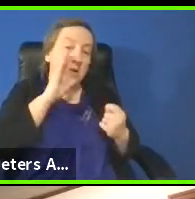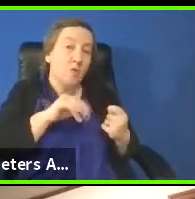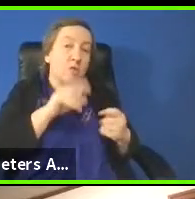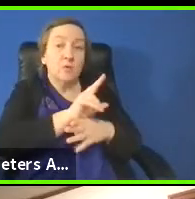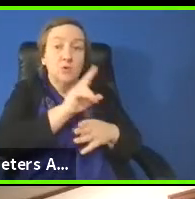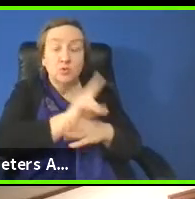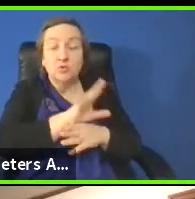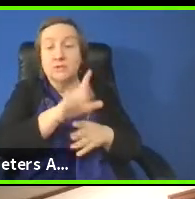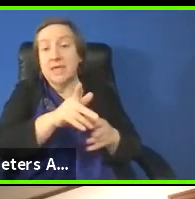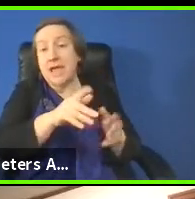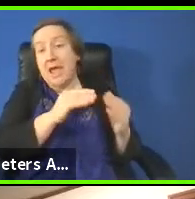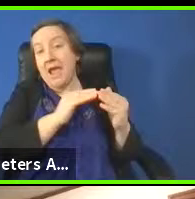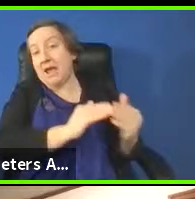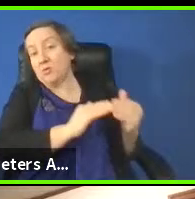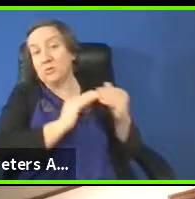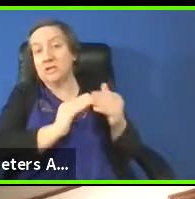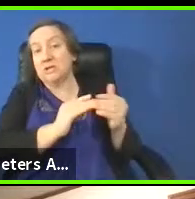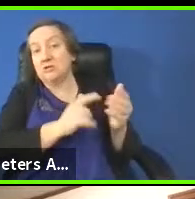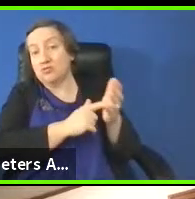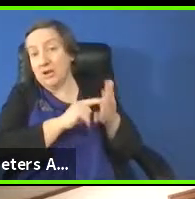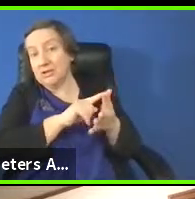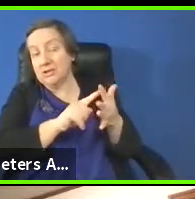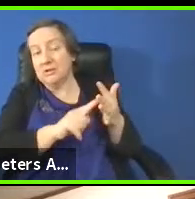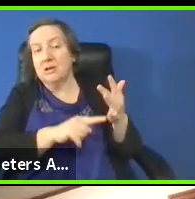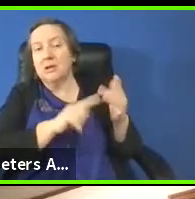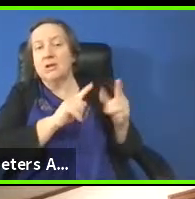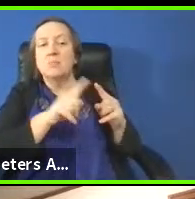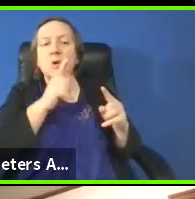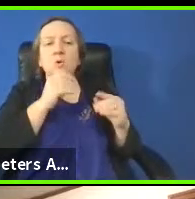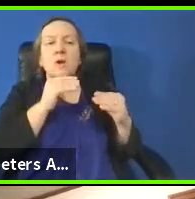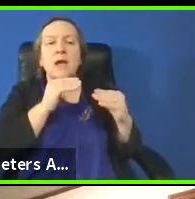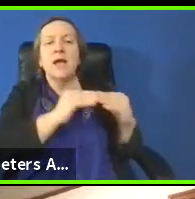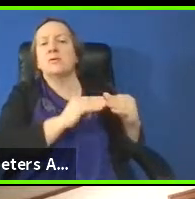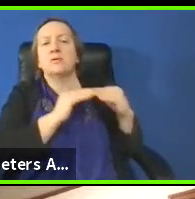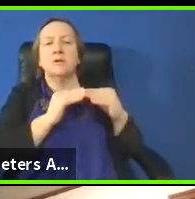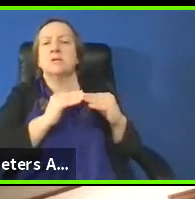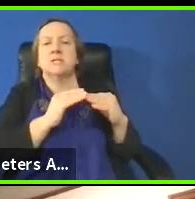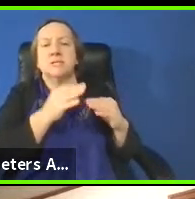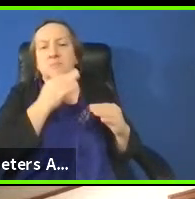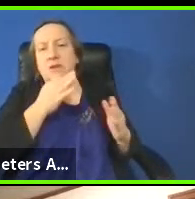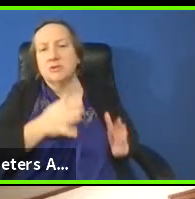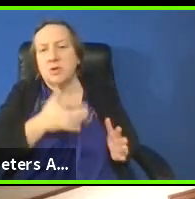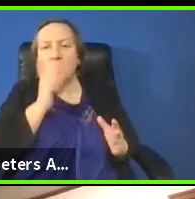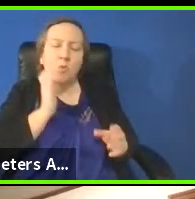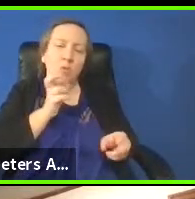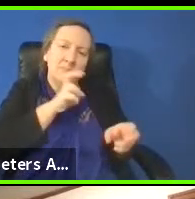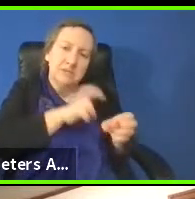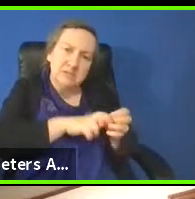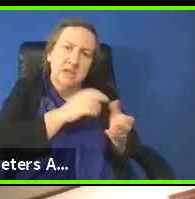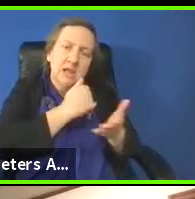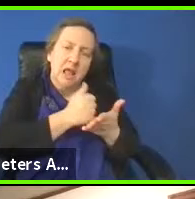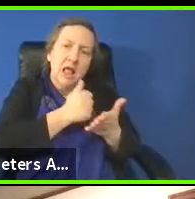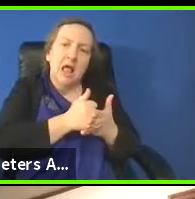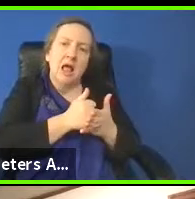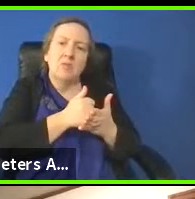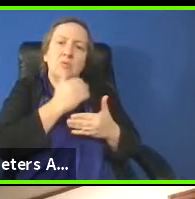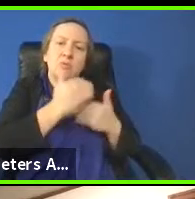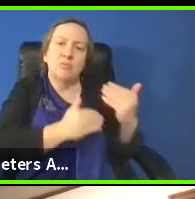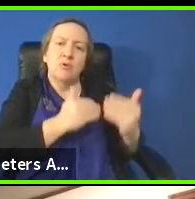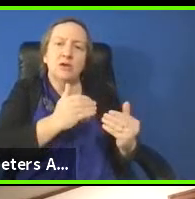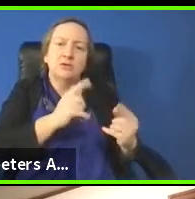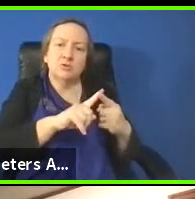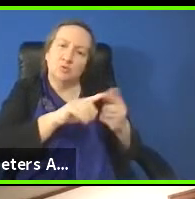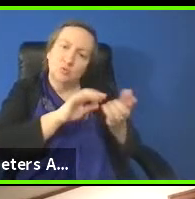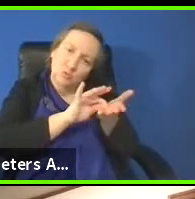criteria, but will you have equity specialists that will be sitting to help with a process of scoring